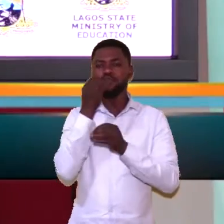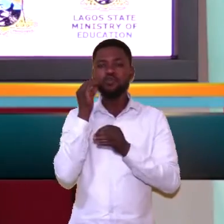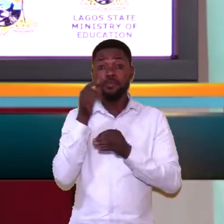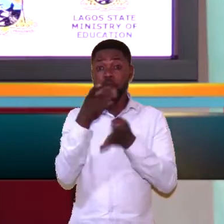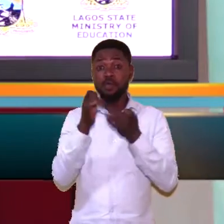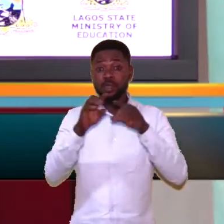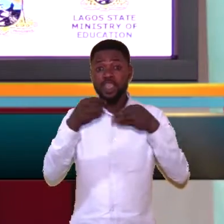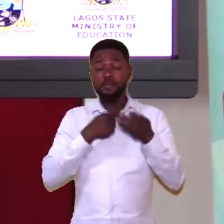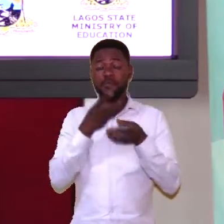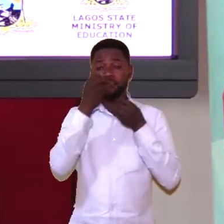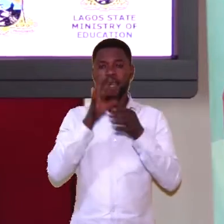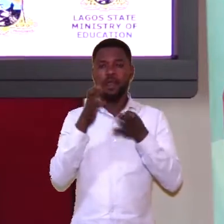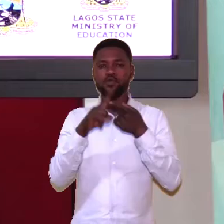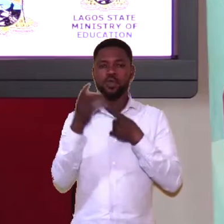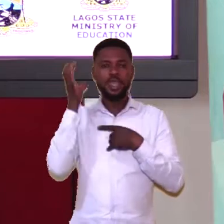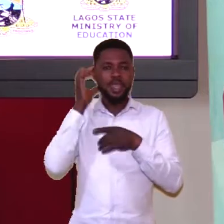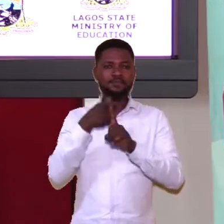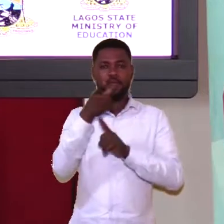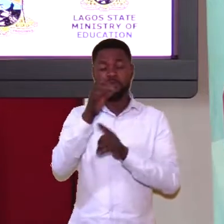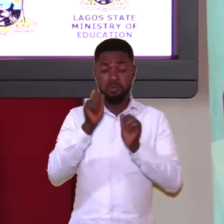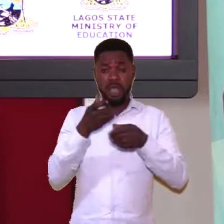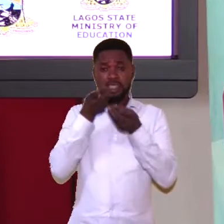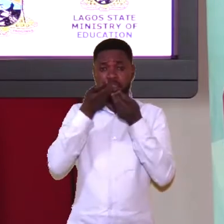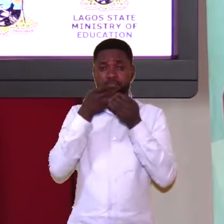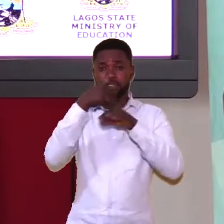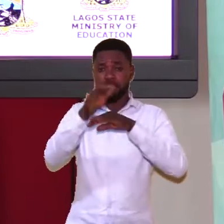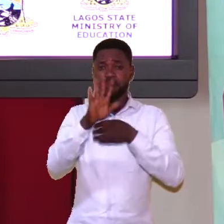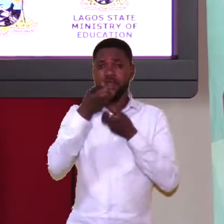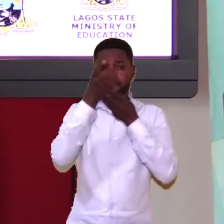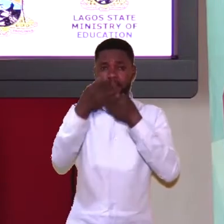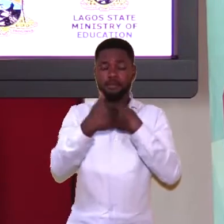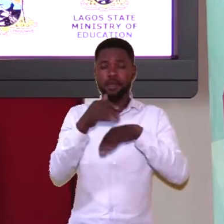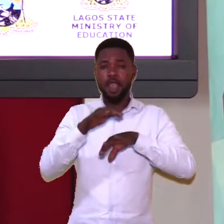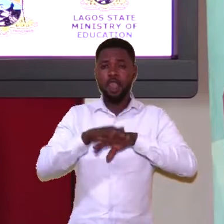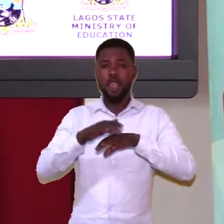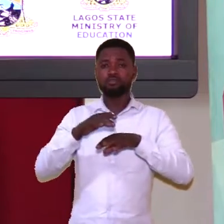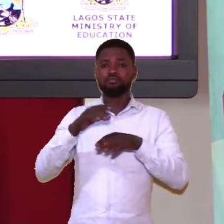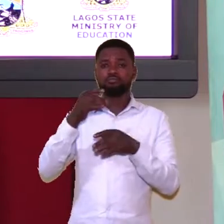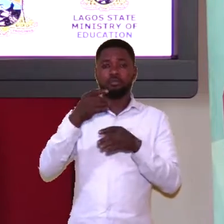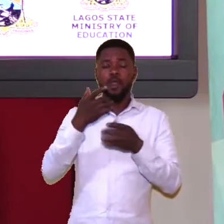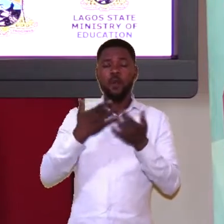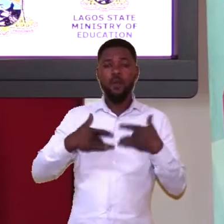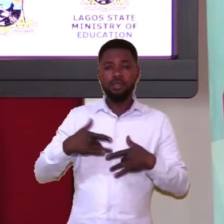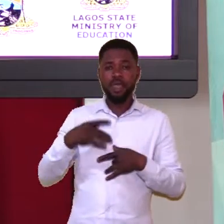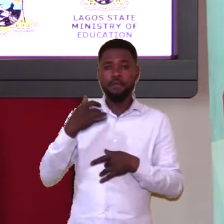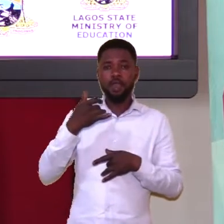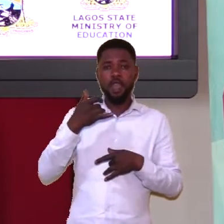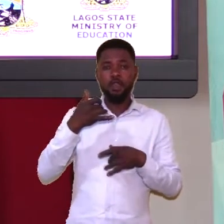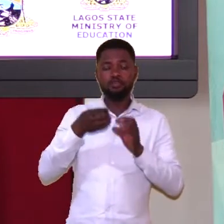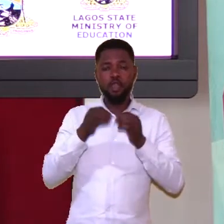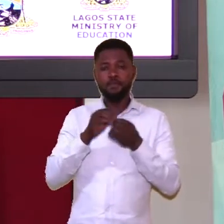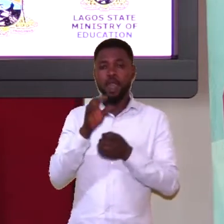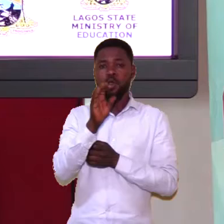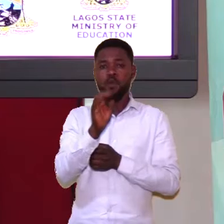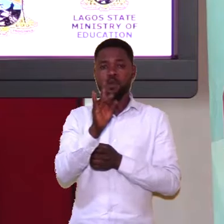you want to give me feedback? Yes, I want to hear from you. You can send in your feedbacks to me on this WhatsApp number